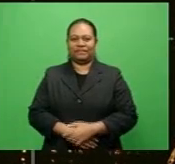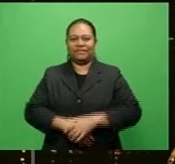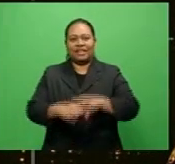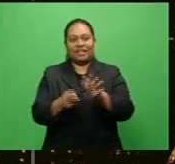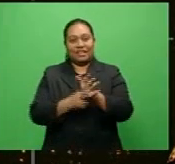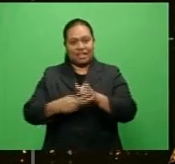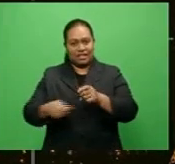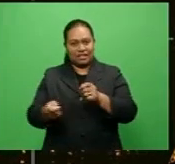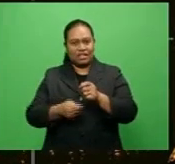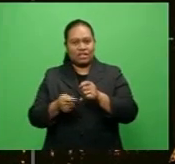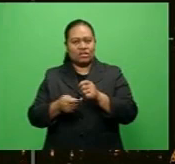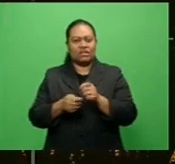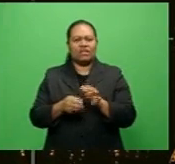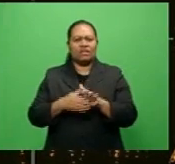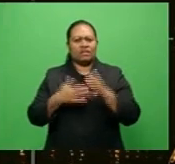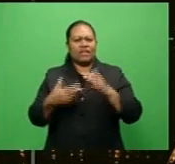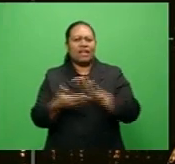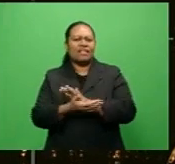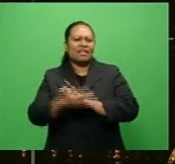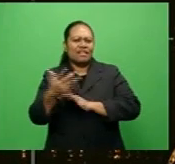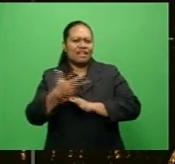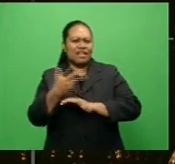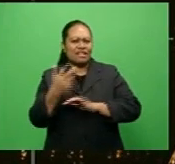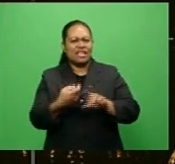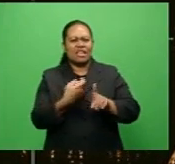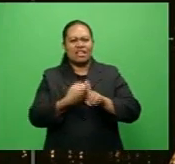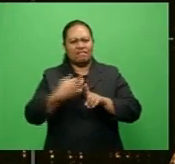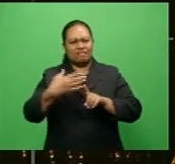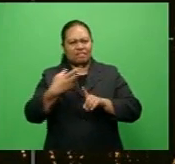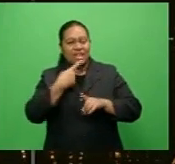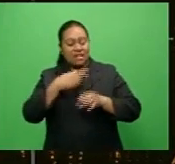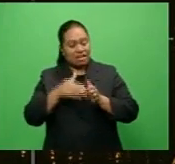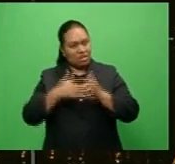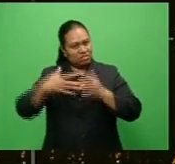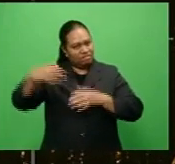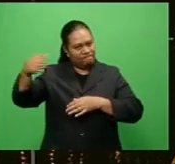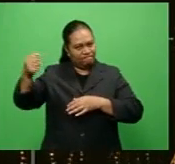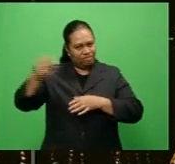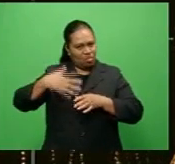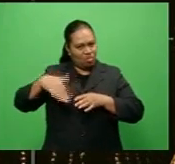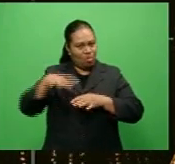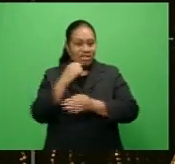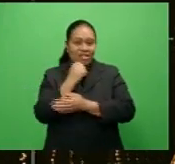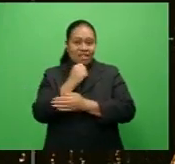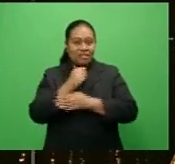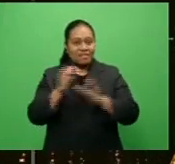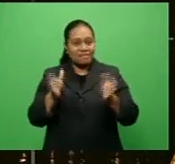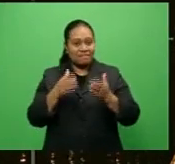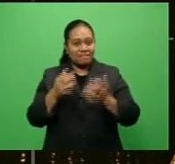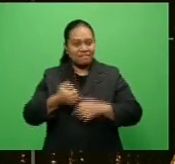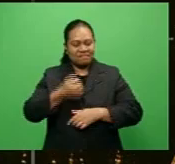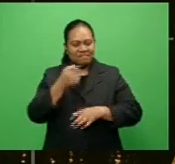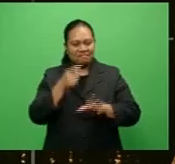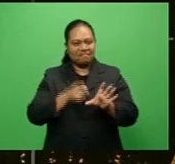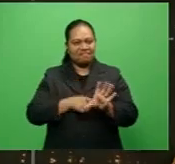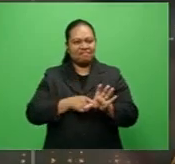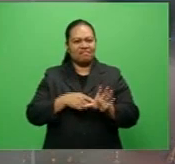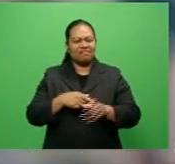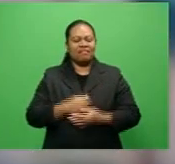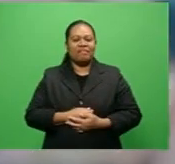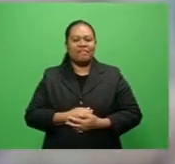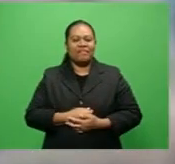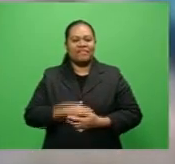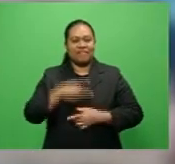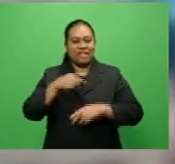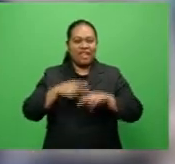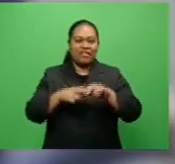Naitasiri under-19 forward Keresi Maya has been banned from all levels of rugby for 6 years for an act of foul play. The